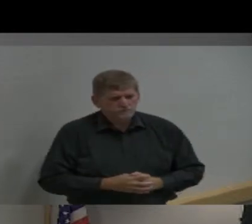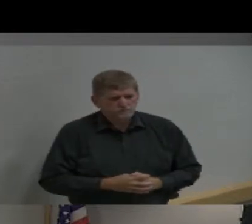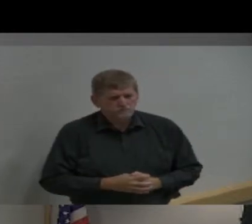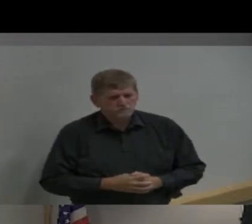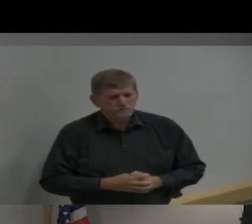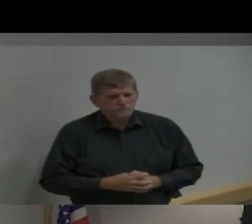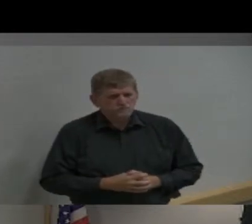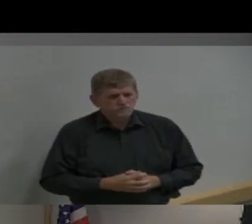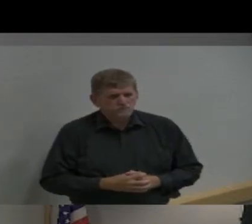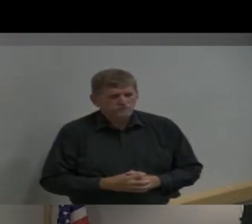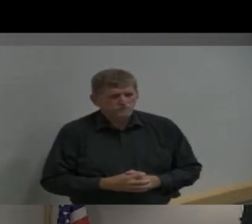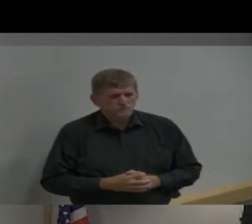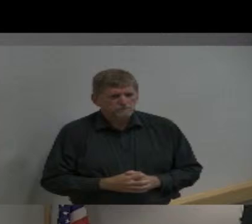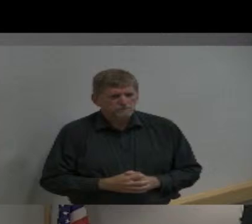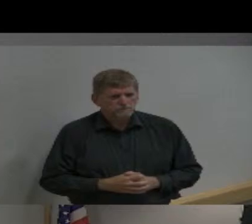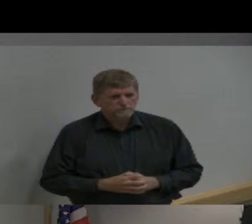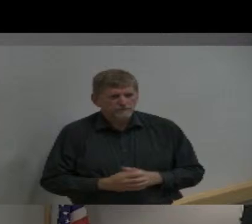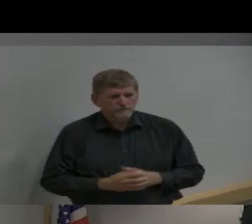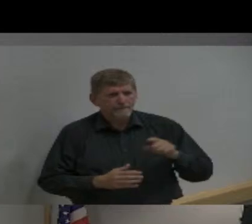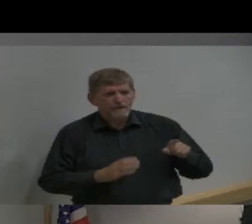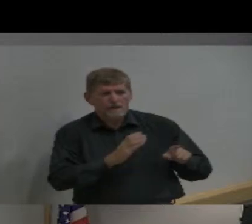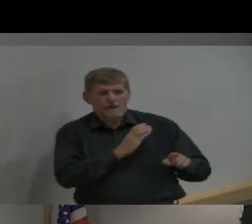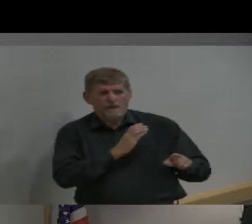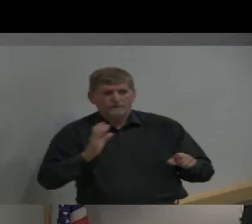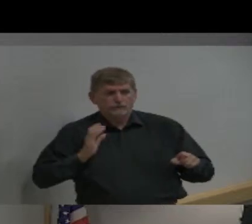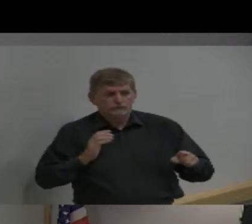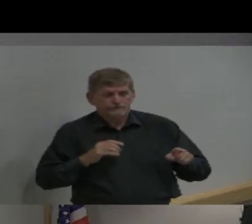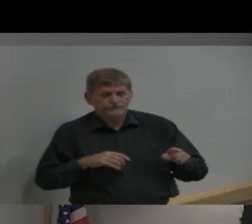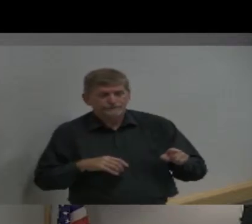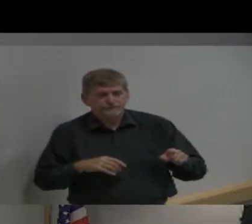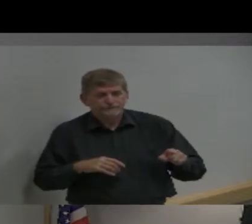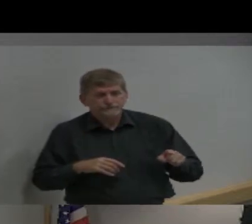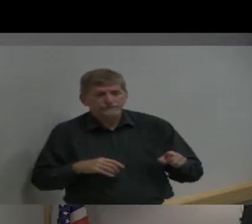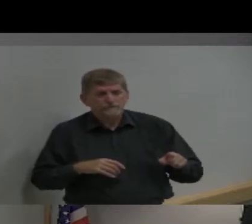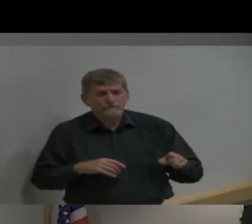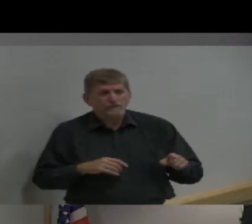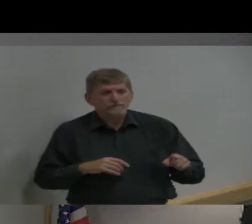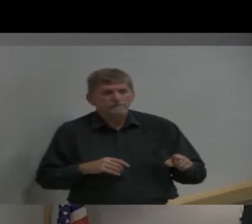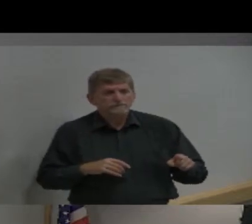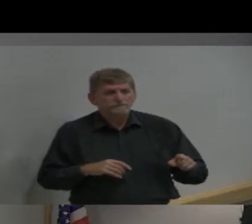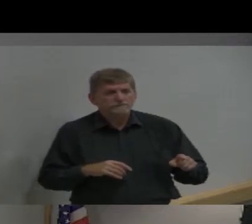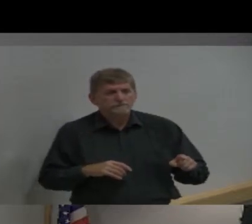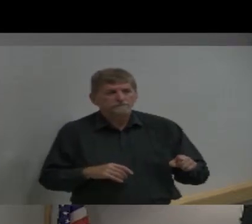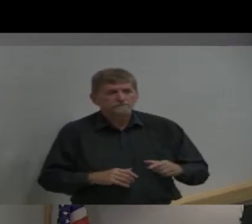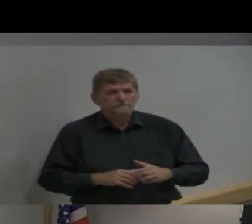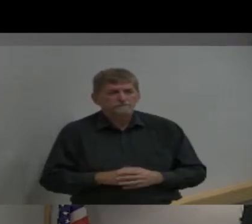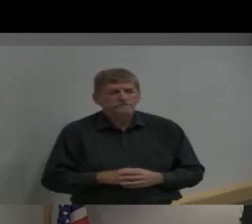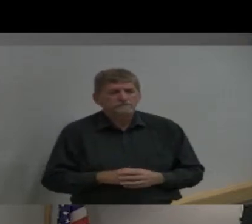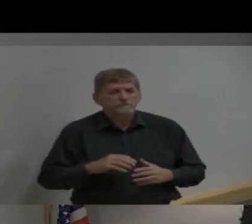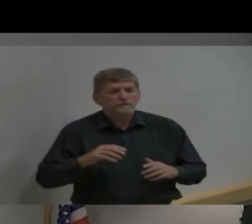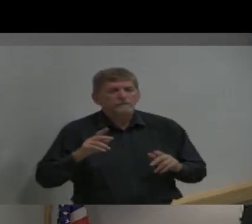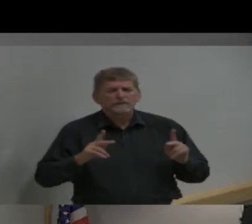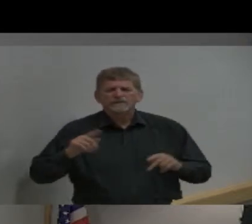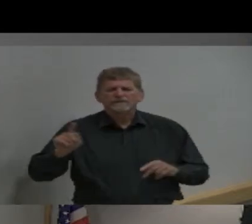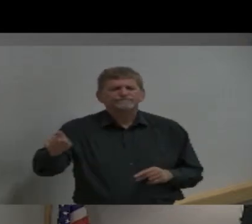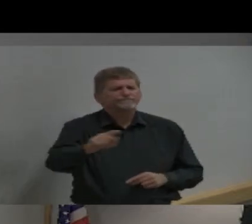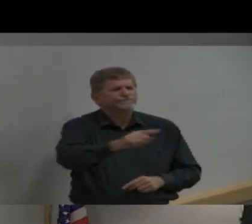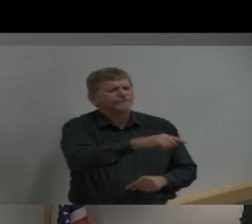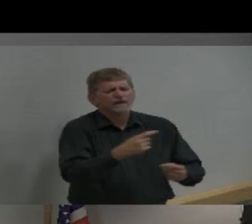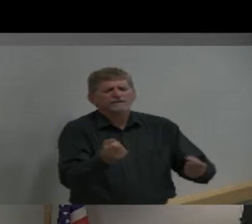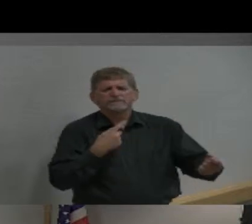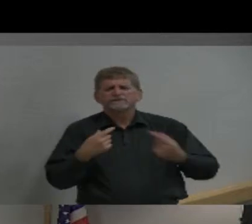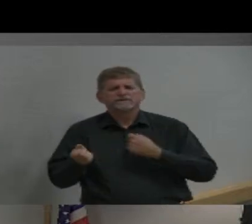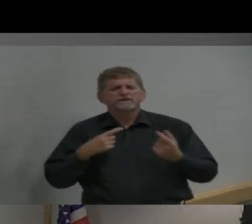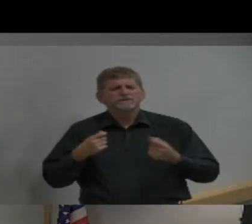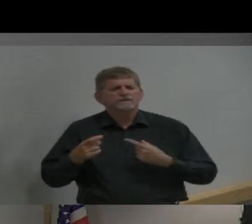I guess, I've been on record before when asked this question about being in alignment with what the governor